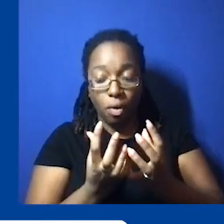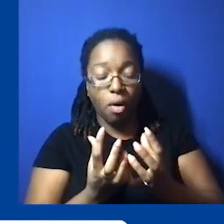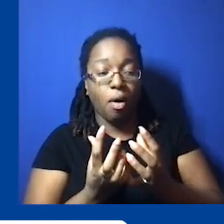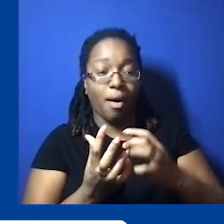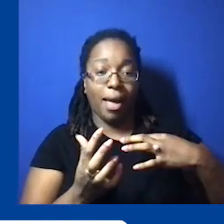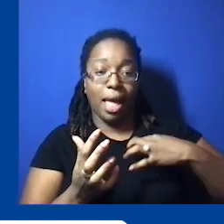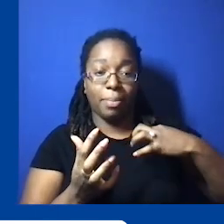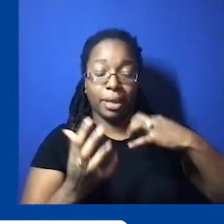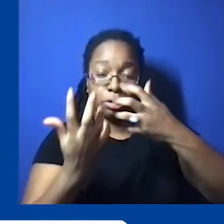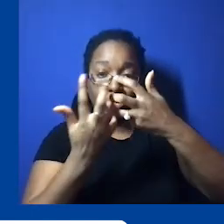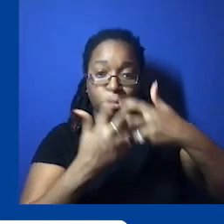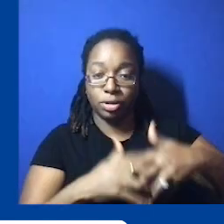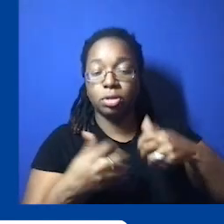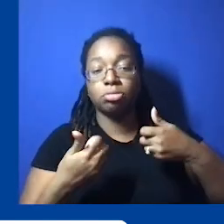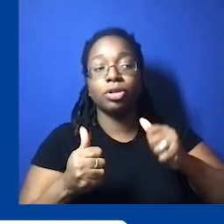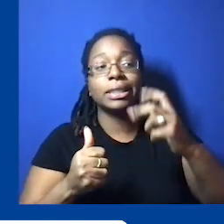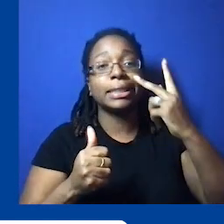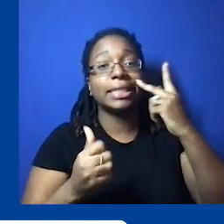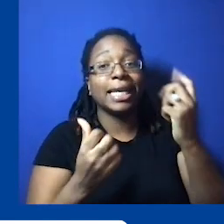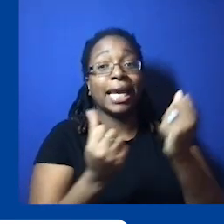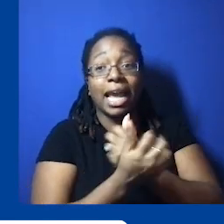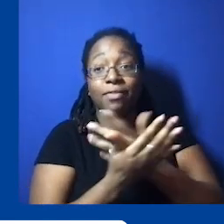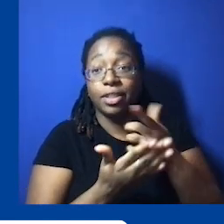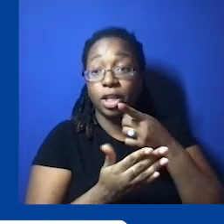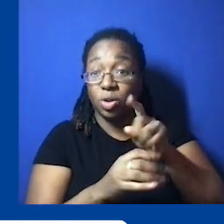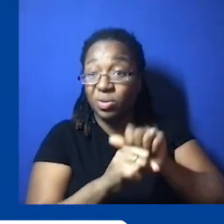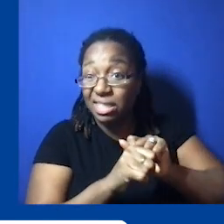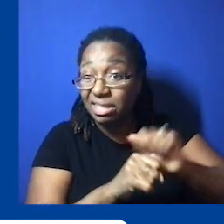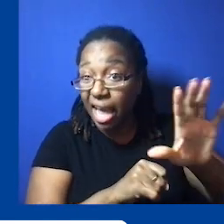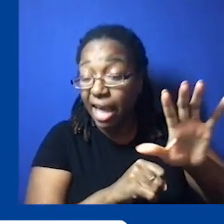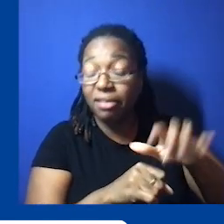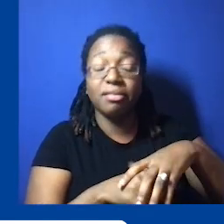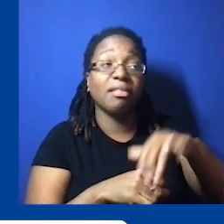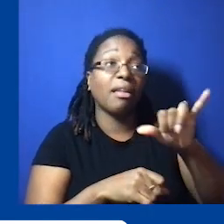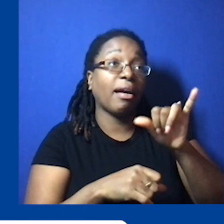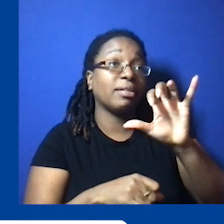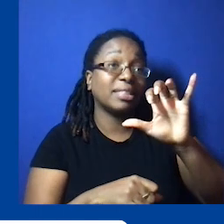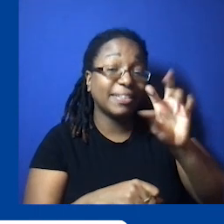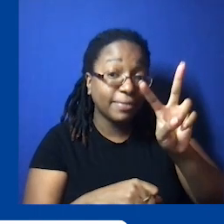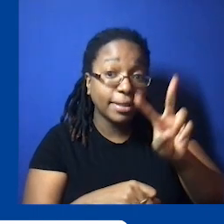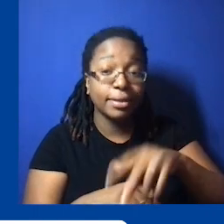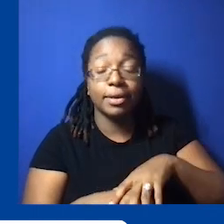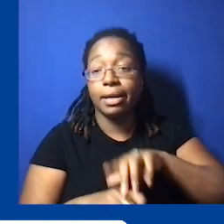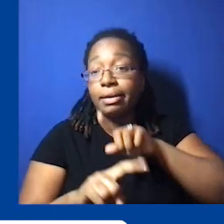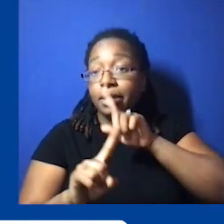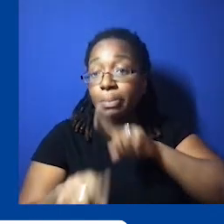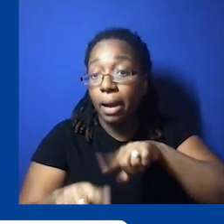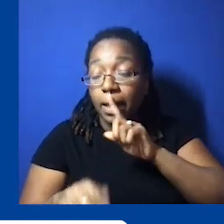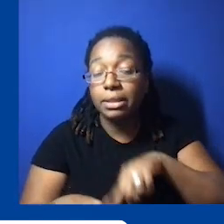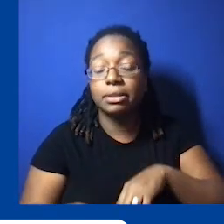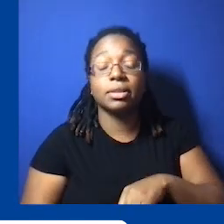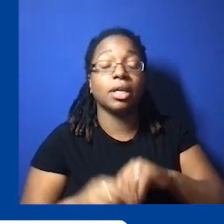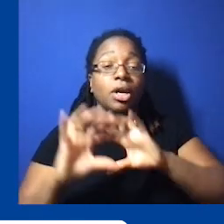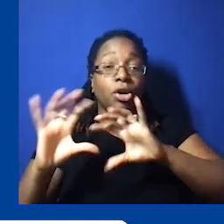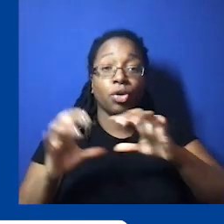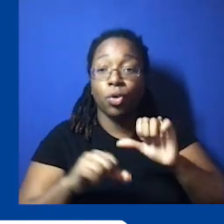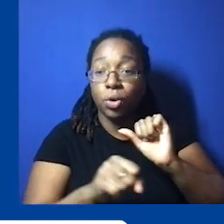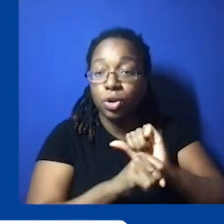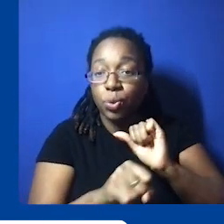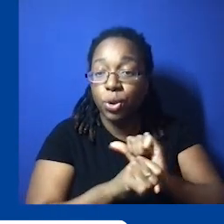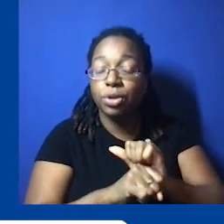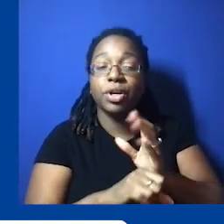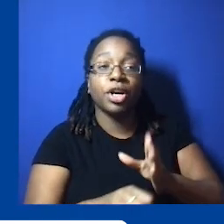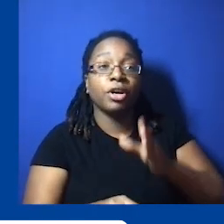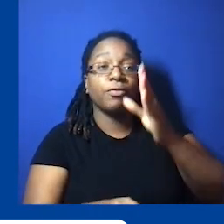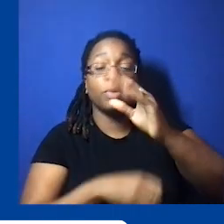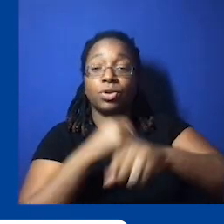how all of the application materials, your CV, your responses, your coursework, your future year plans, your letters, and